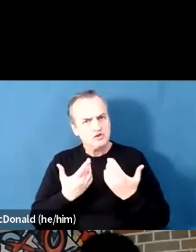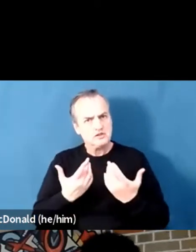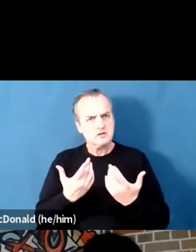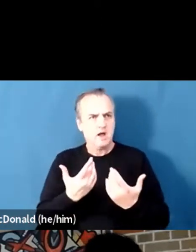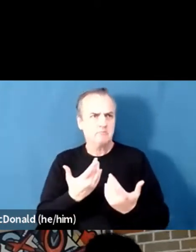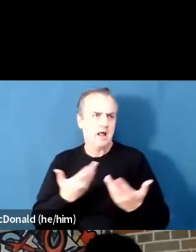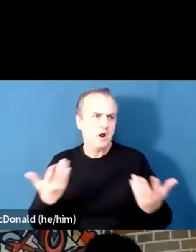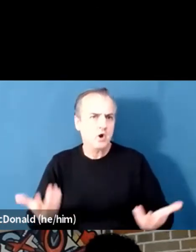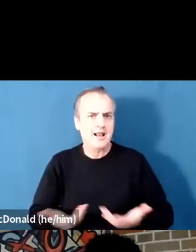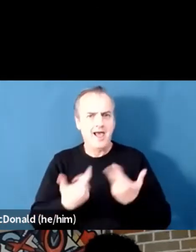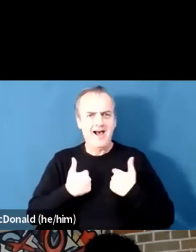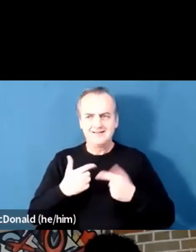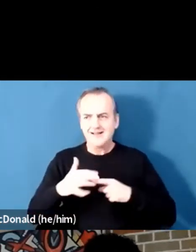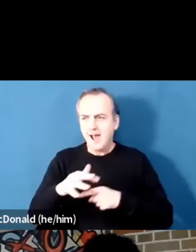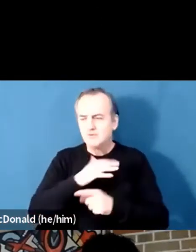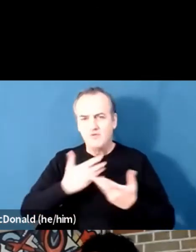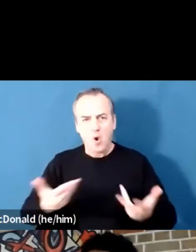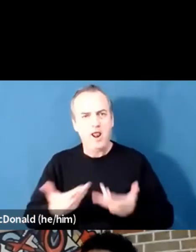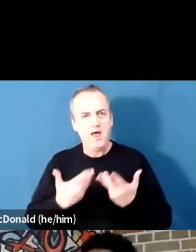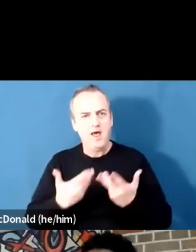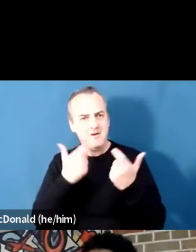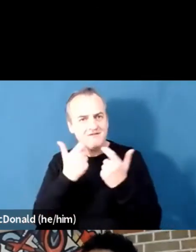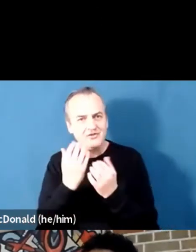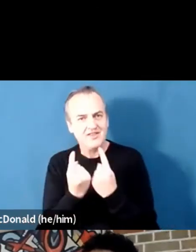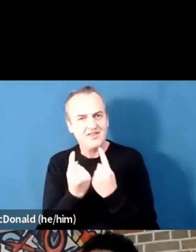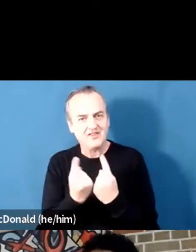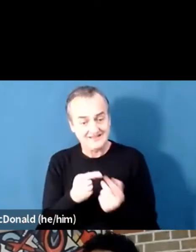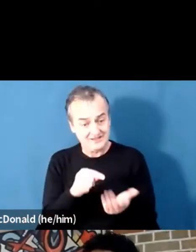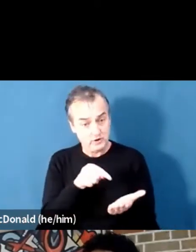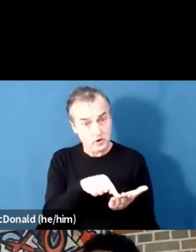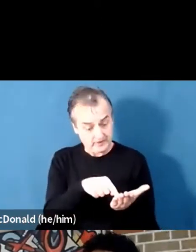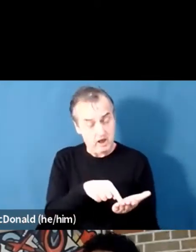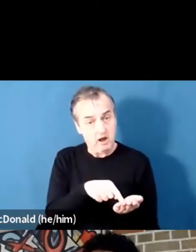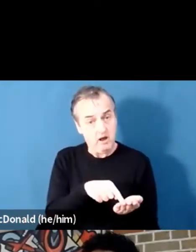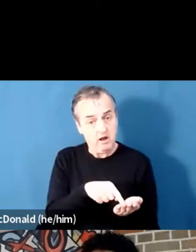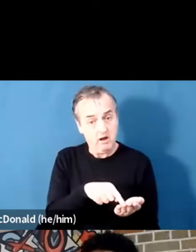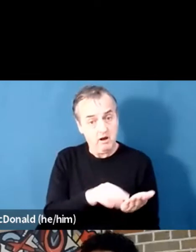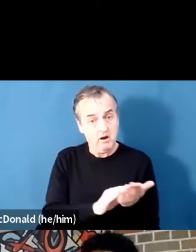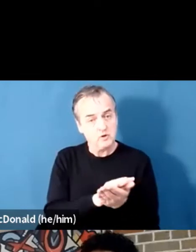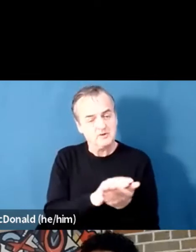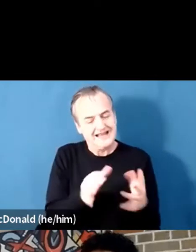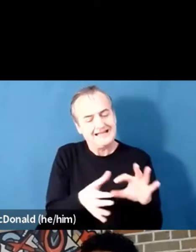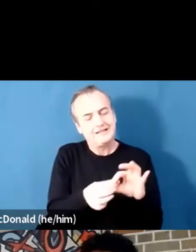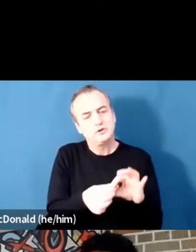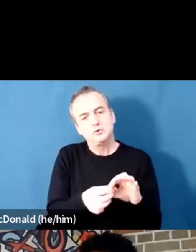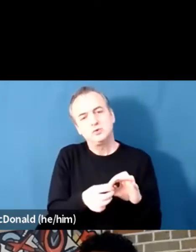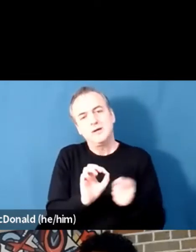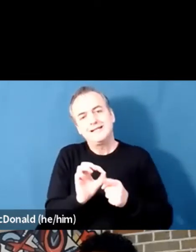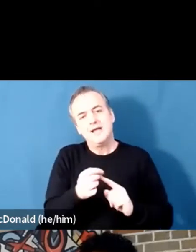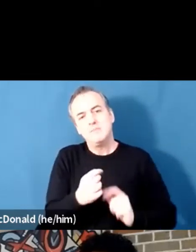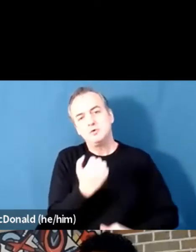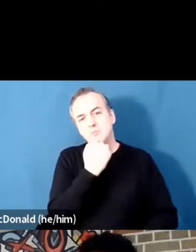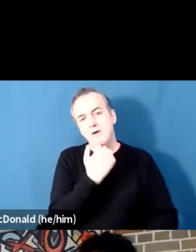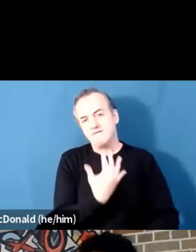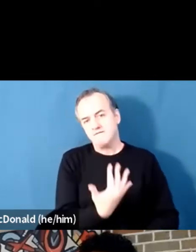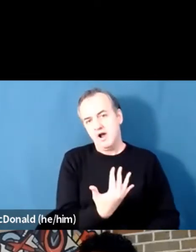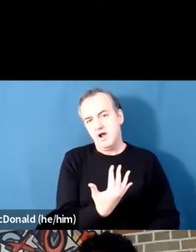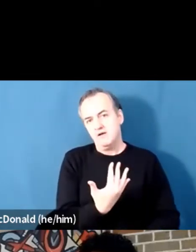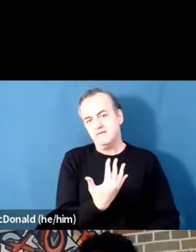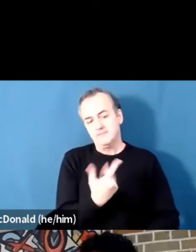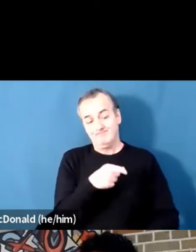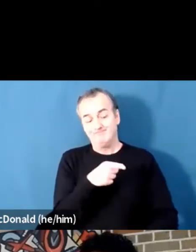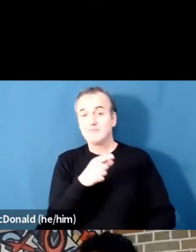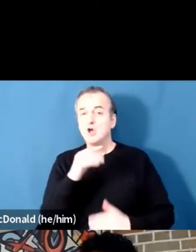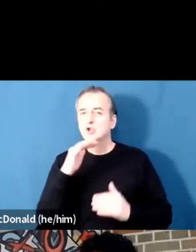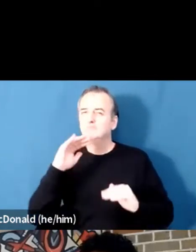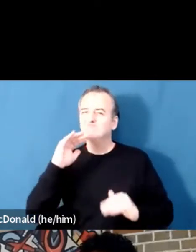lighthearted. I'll be quite fun. That does lead into my number five, though, in that tone should reflect